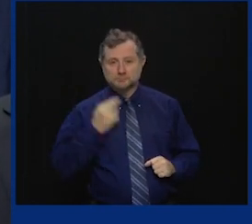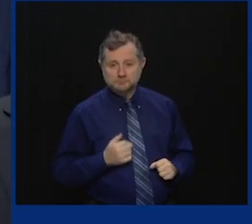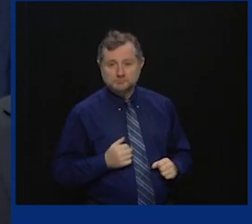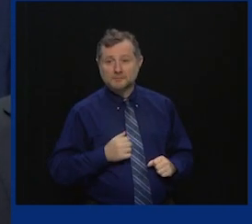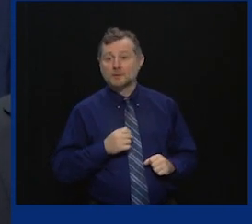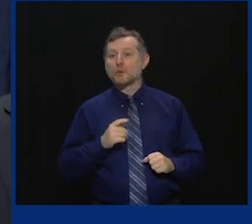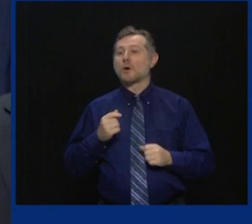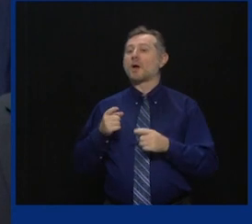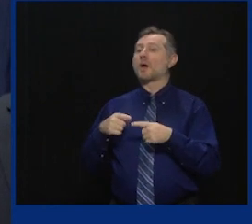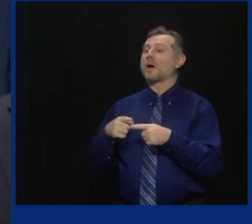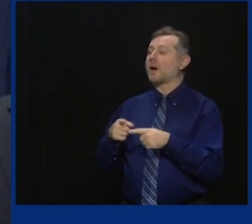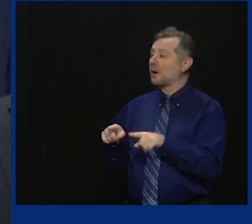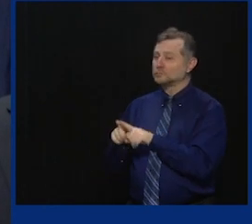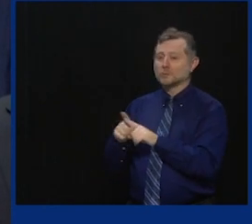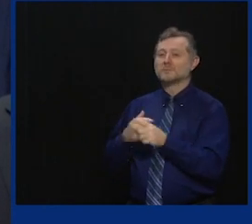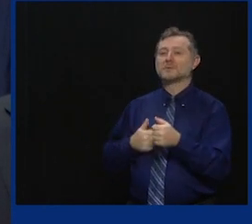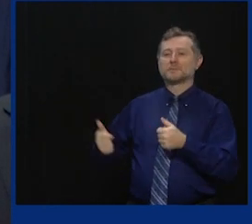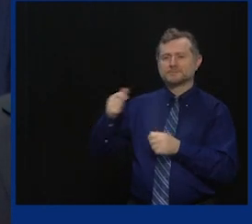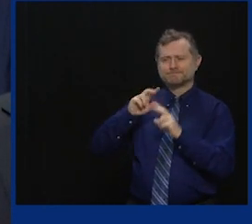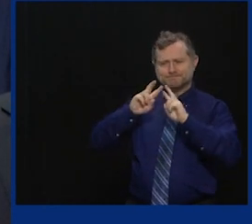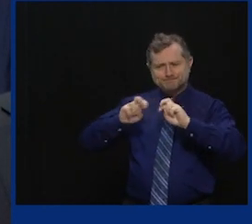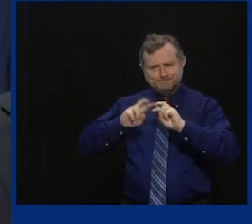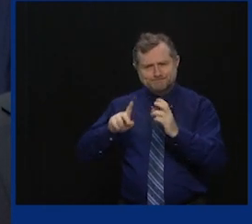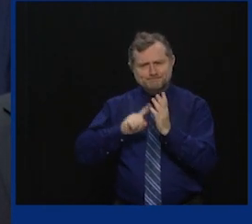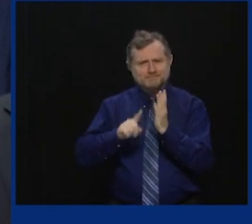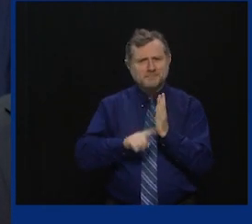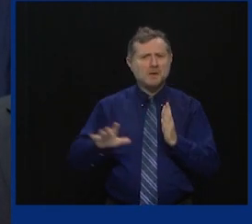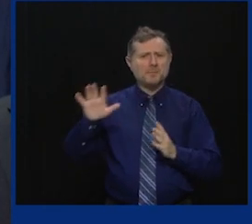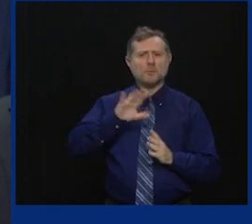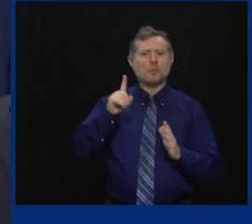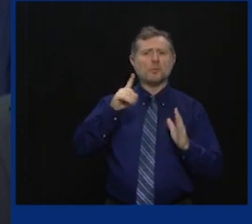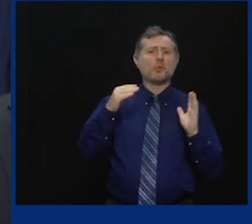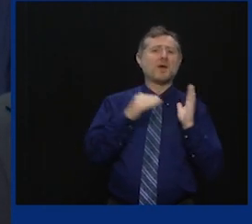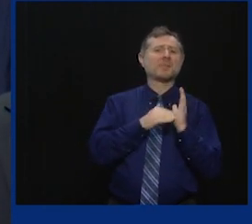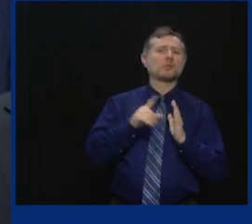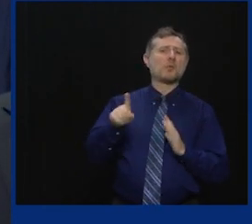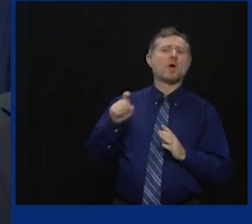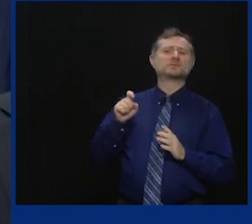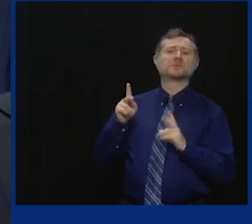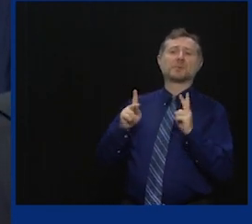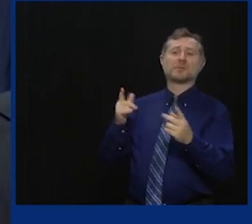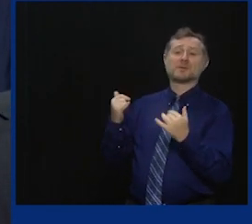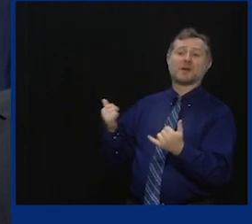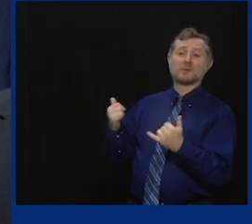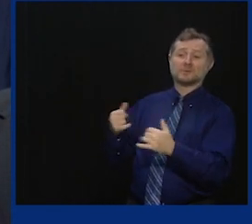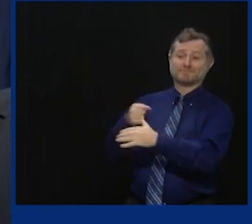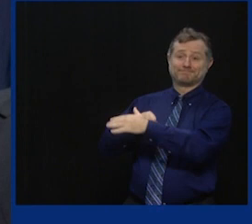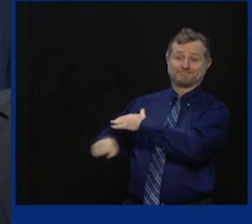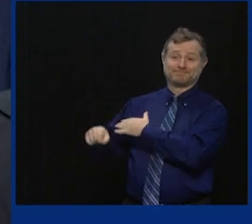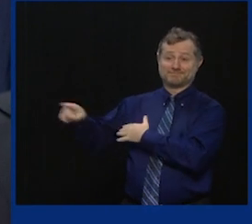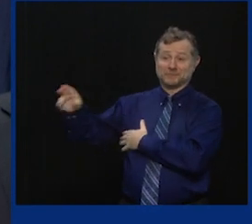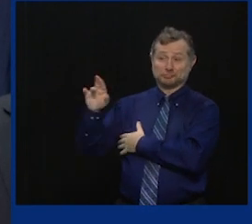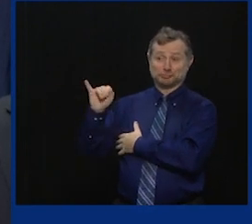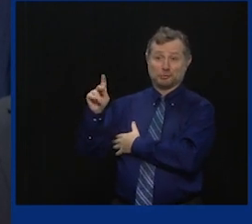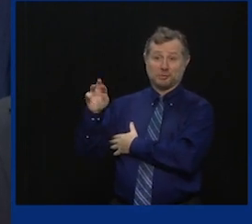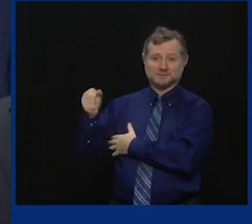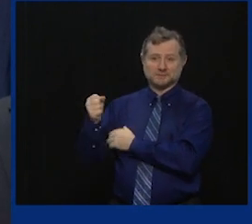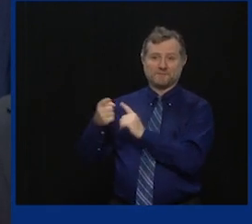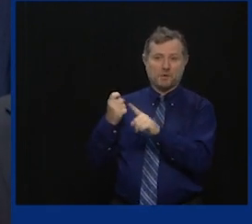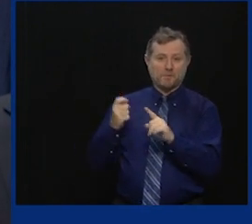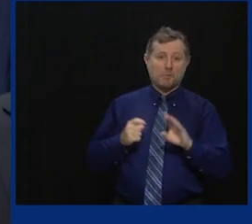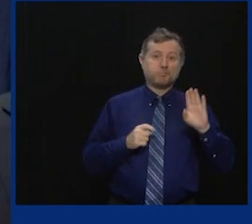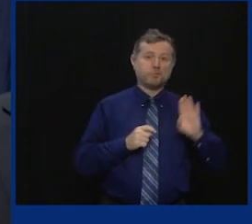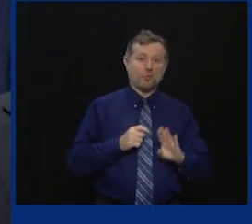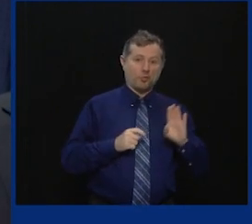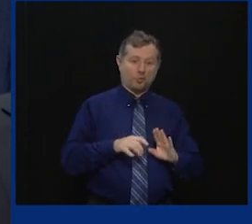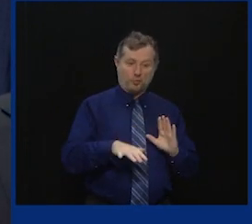the approximately 1,100 people who are currently in Rikers Island from Brooklyn to see whether or not any of those people can